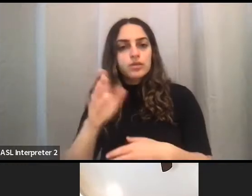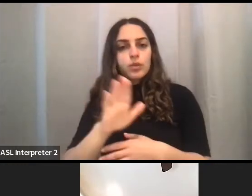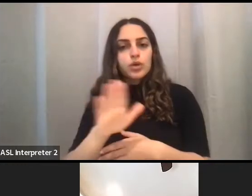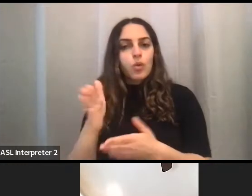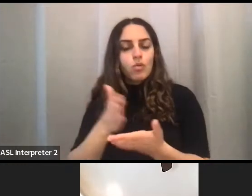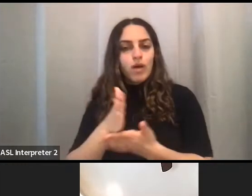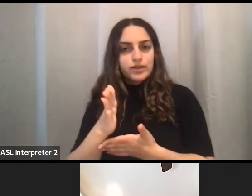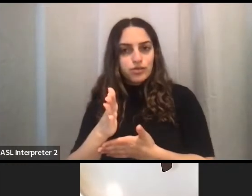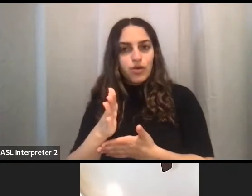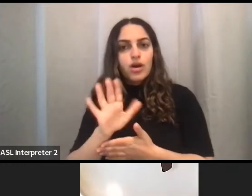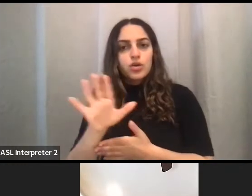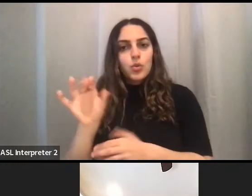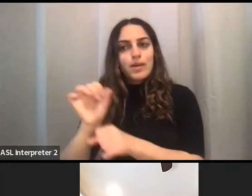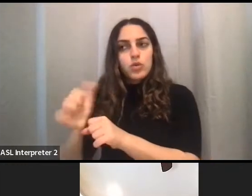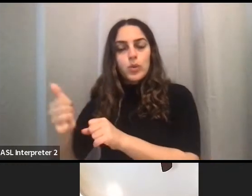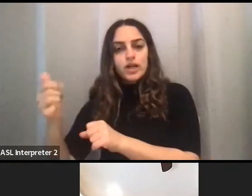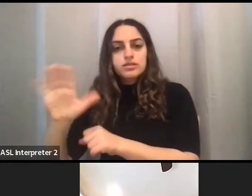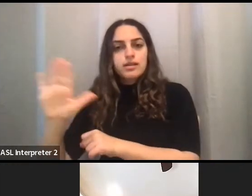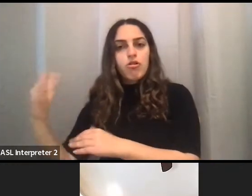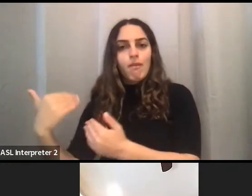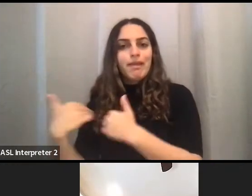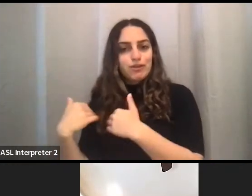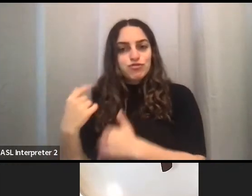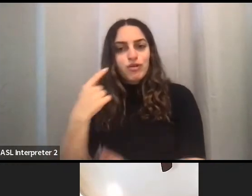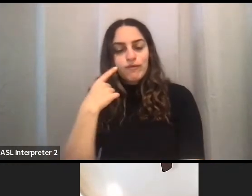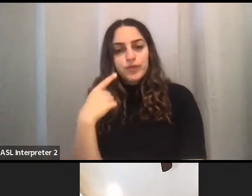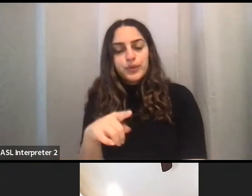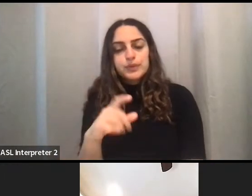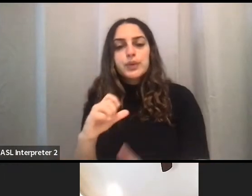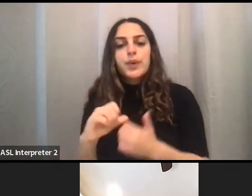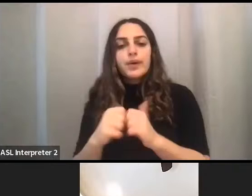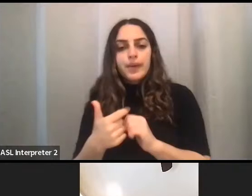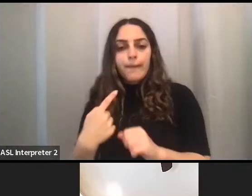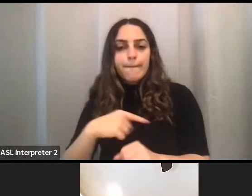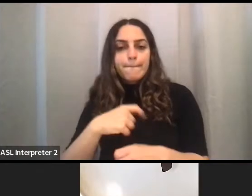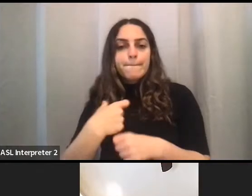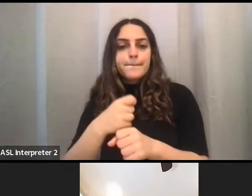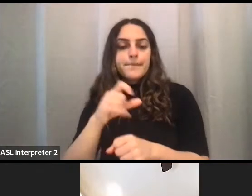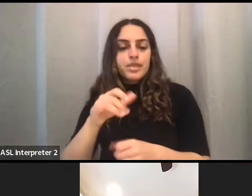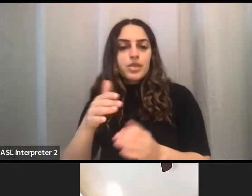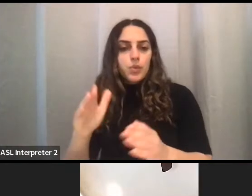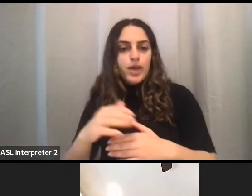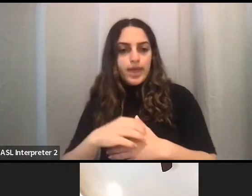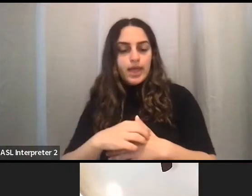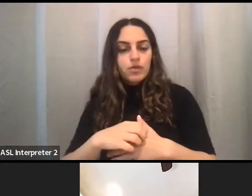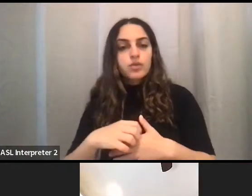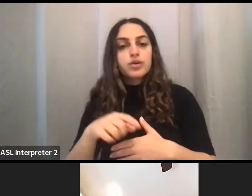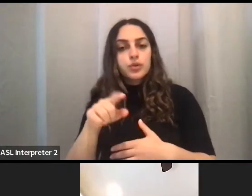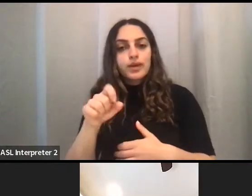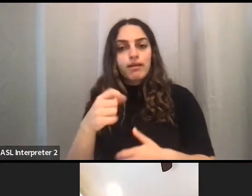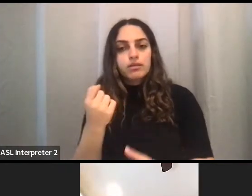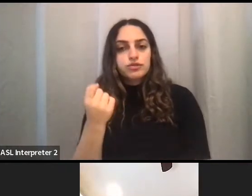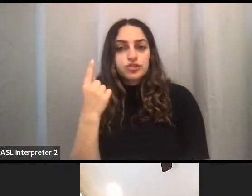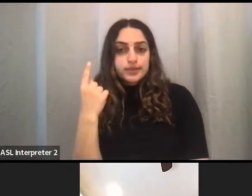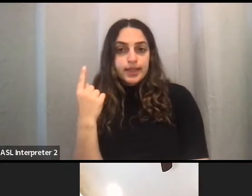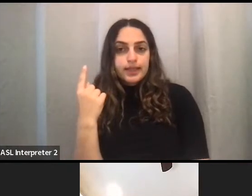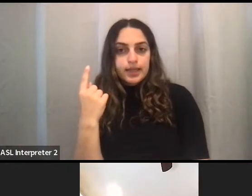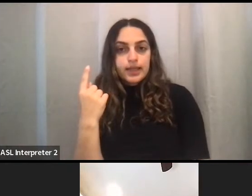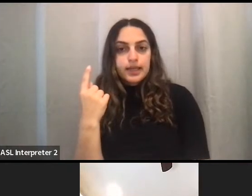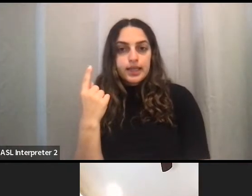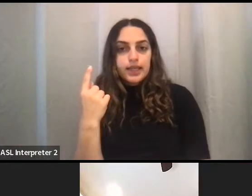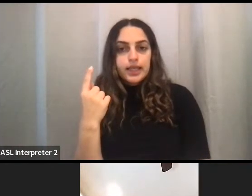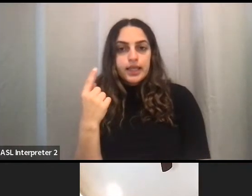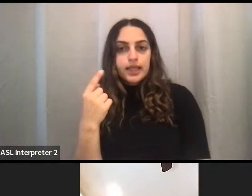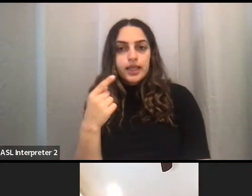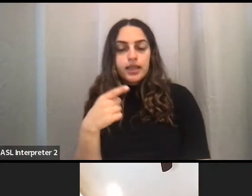are and what your employer's obligations are to you so how do we make that in a way where you can understand it um you know you're